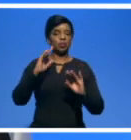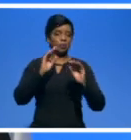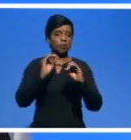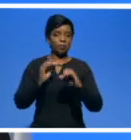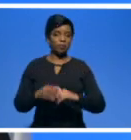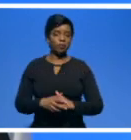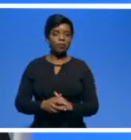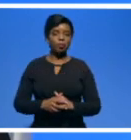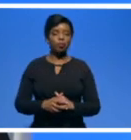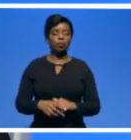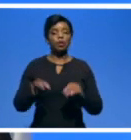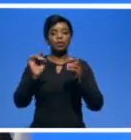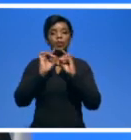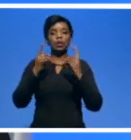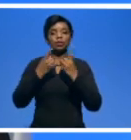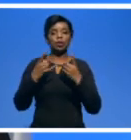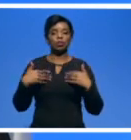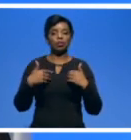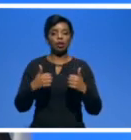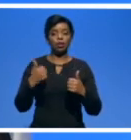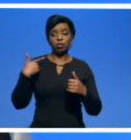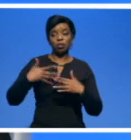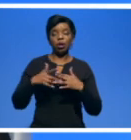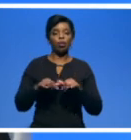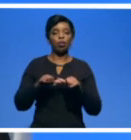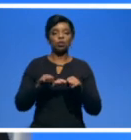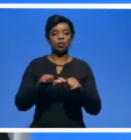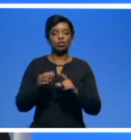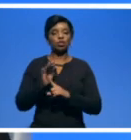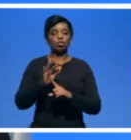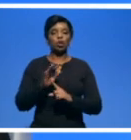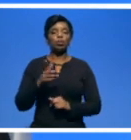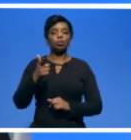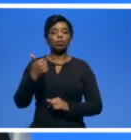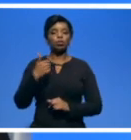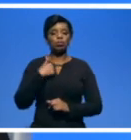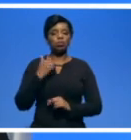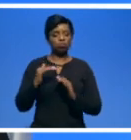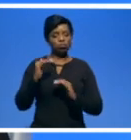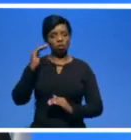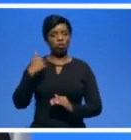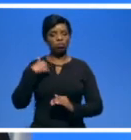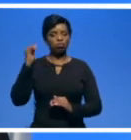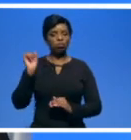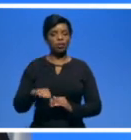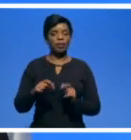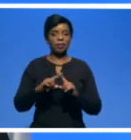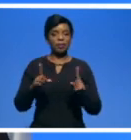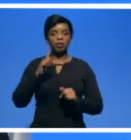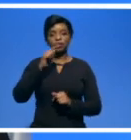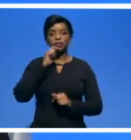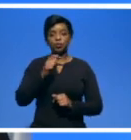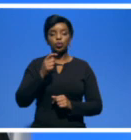in Department of Health, which consistently showed that they were spending the highest in terms of procurement, but also not necessarily